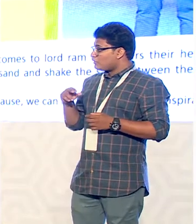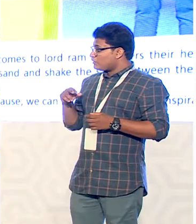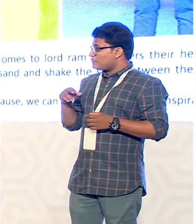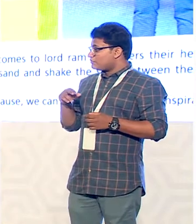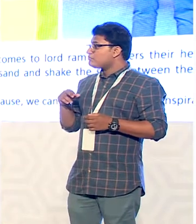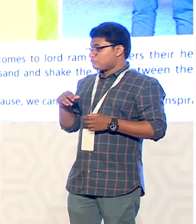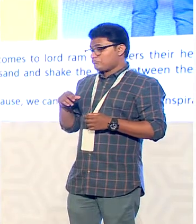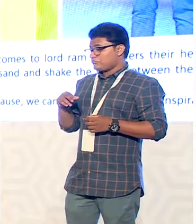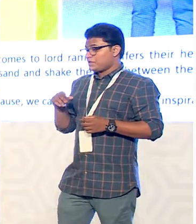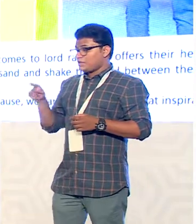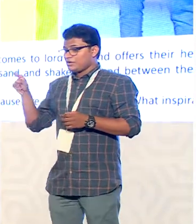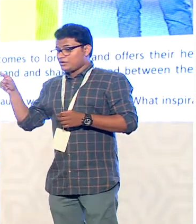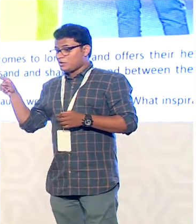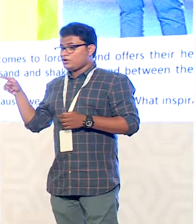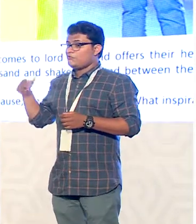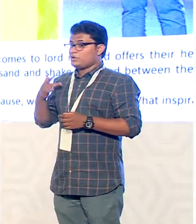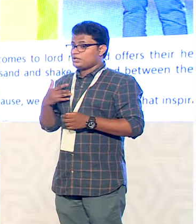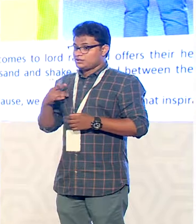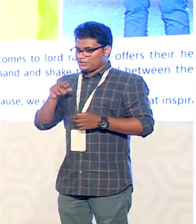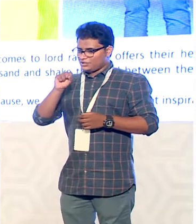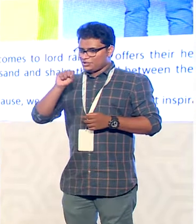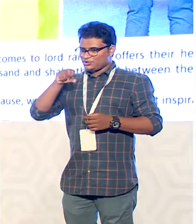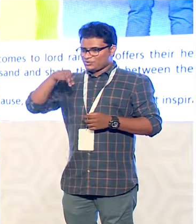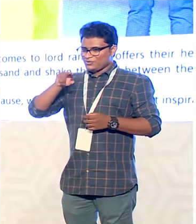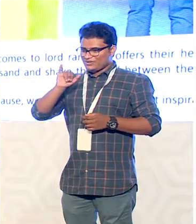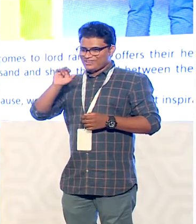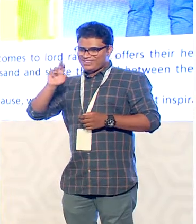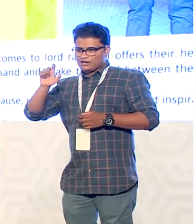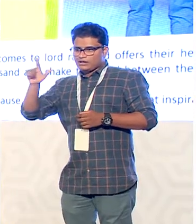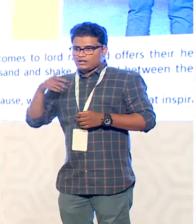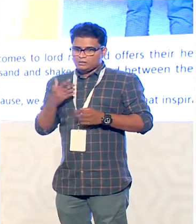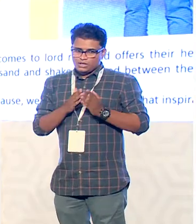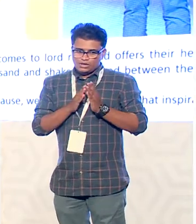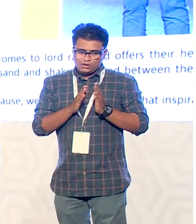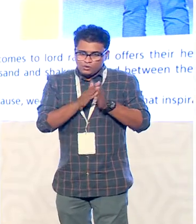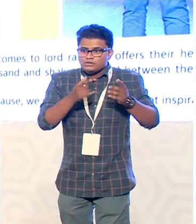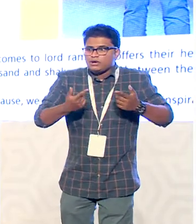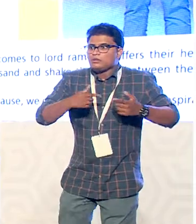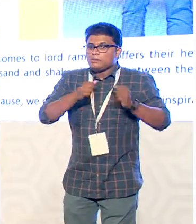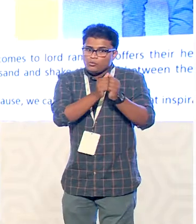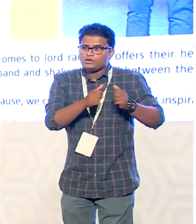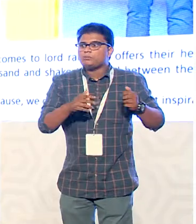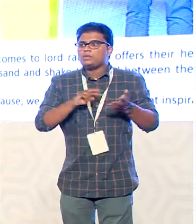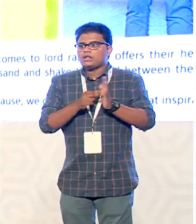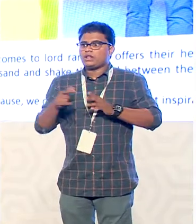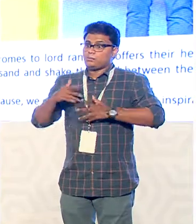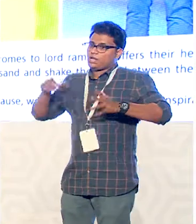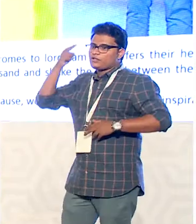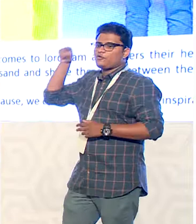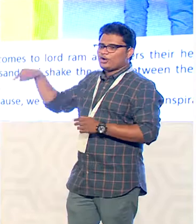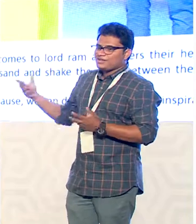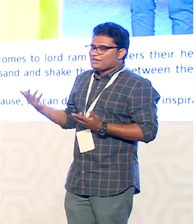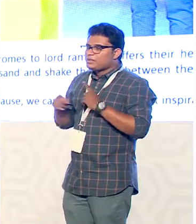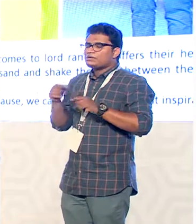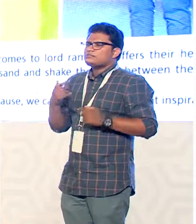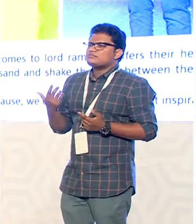squirrel is a great thing. Huh? It's not a minor or a small contribution. He enabled very, and why